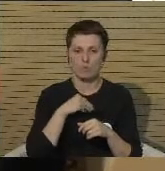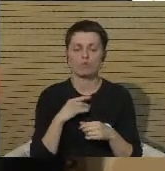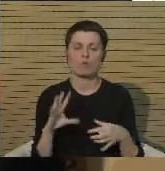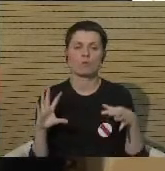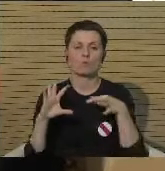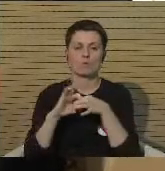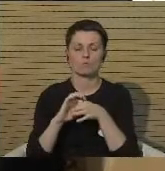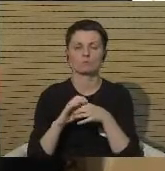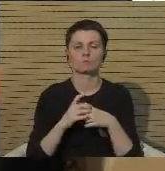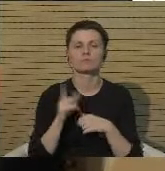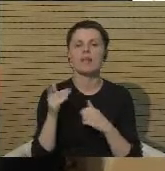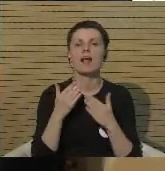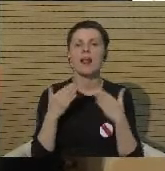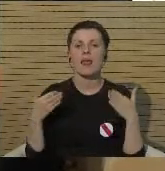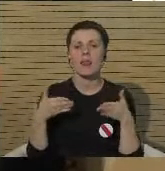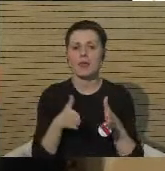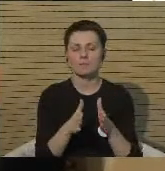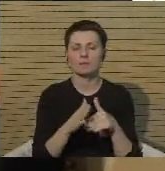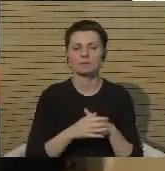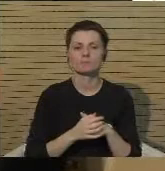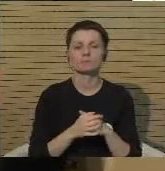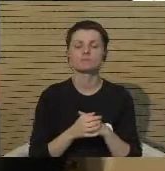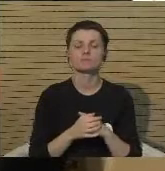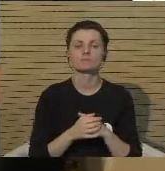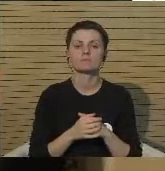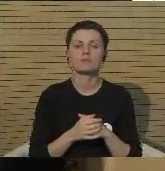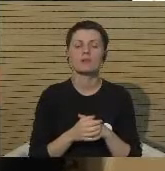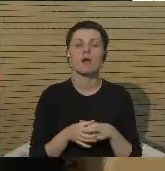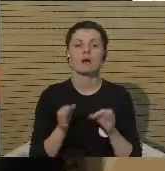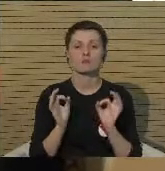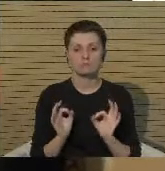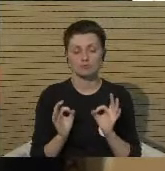Yesterday we broadcast